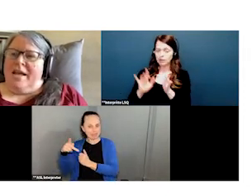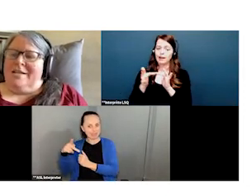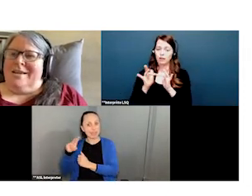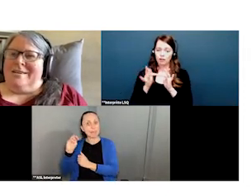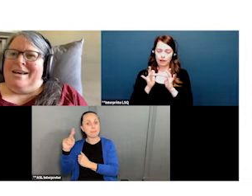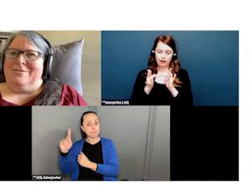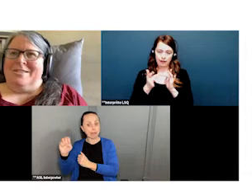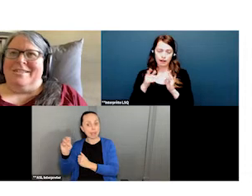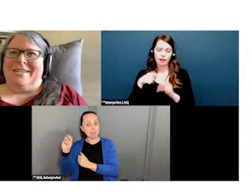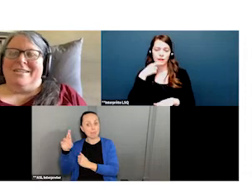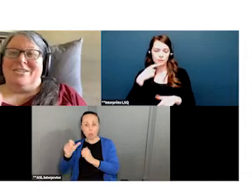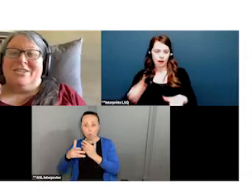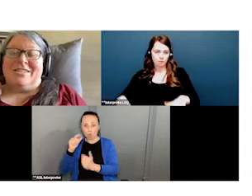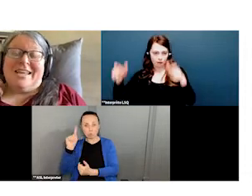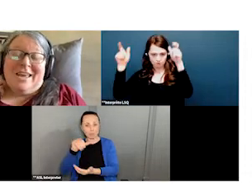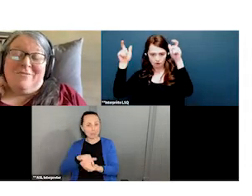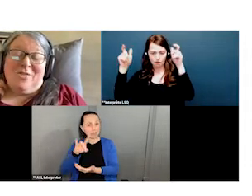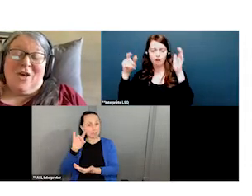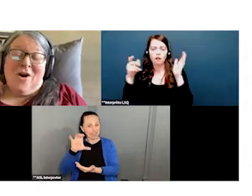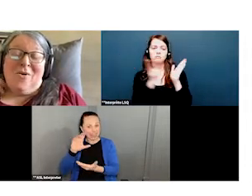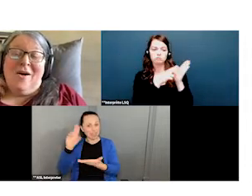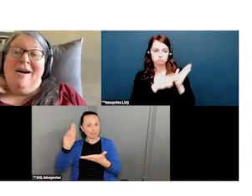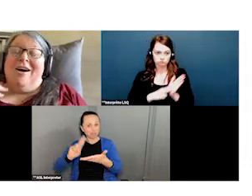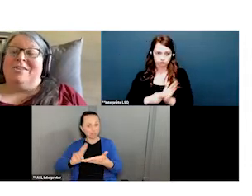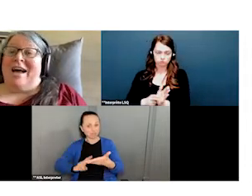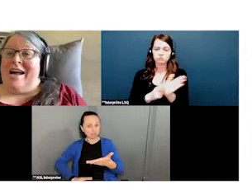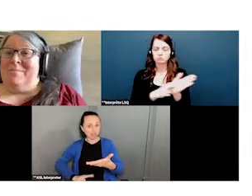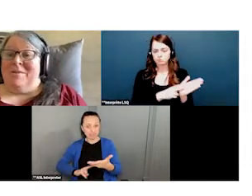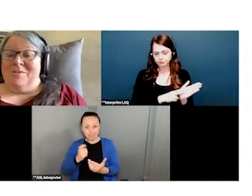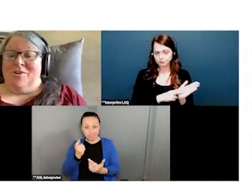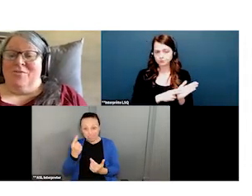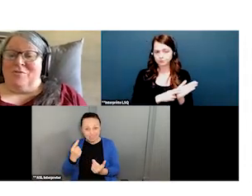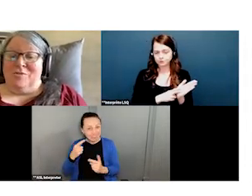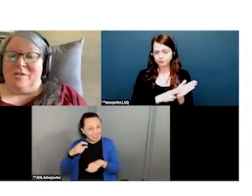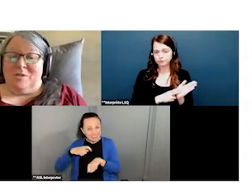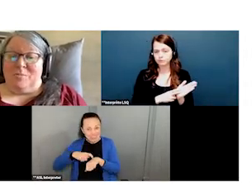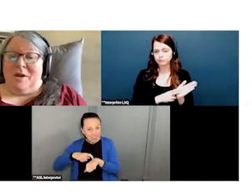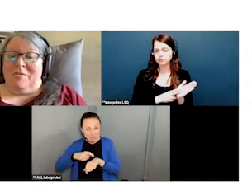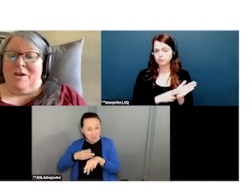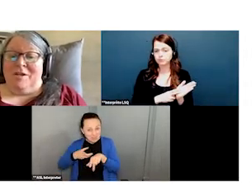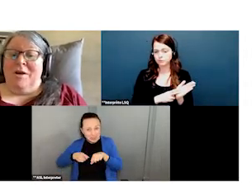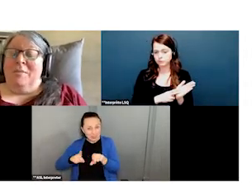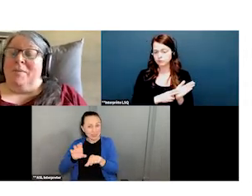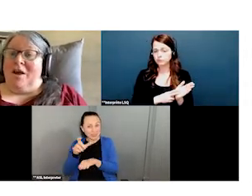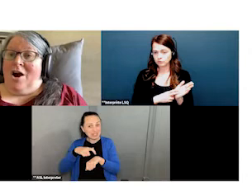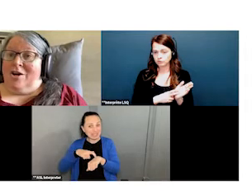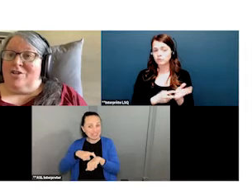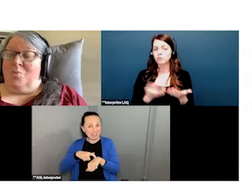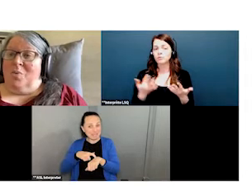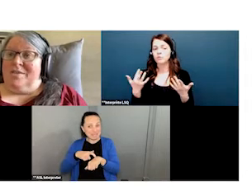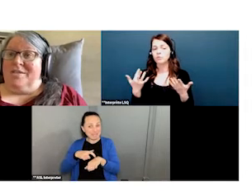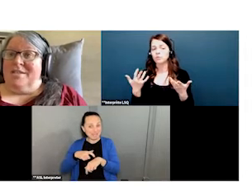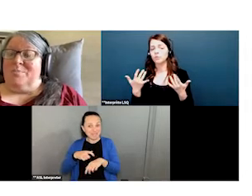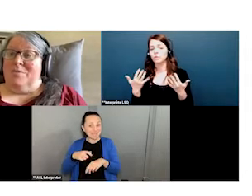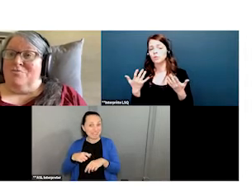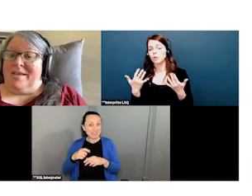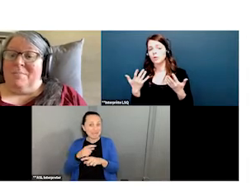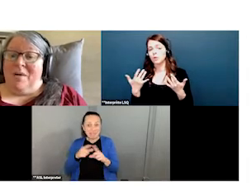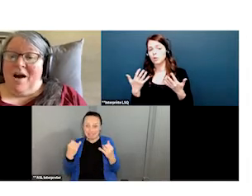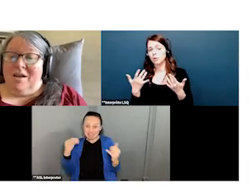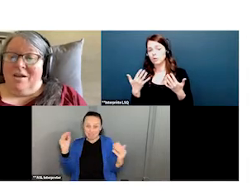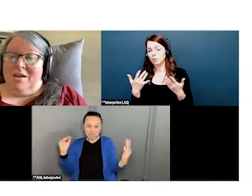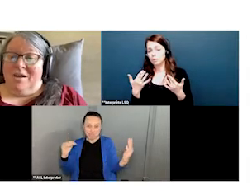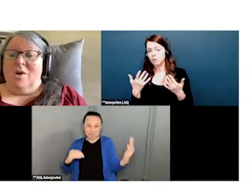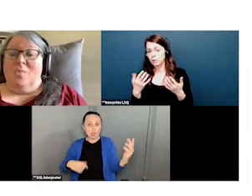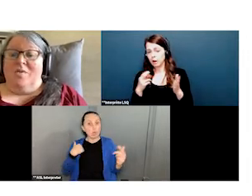almost 18,000 signatures, even though our timing was over the Christmas period, because we wanted it to be read